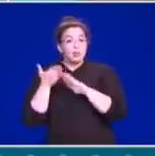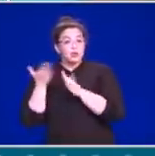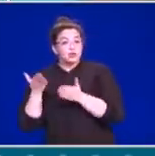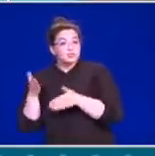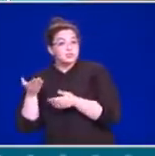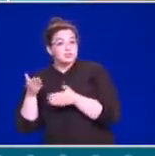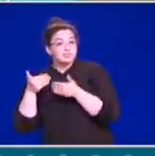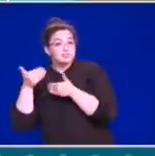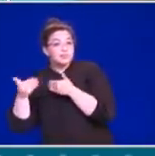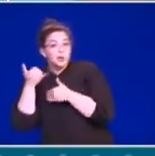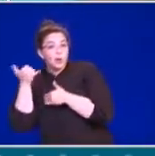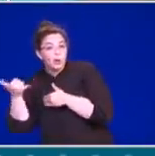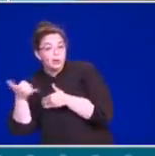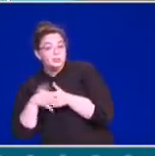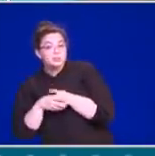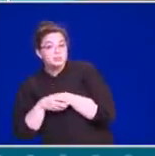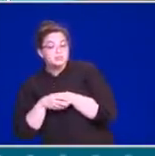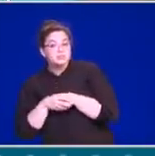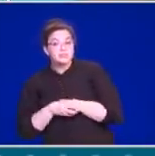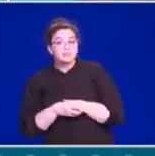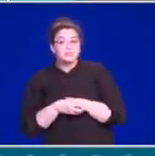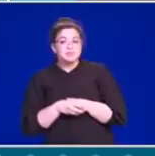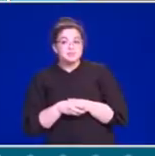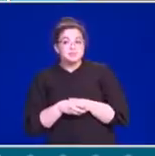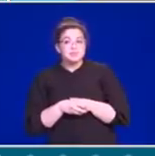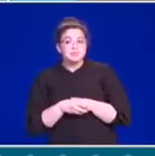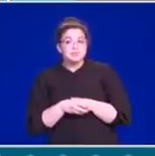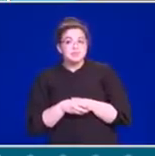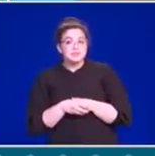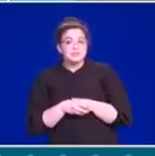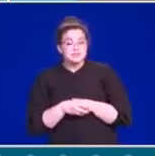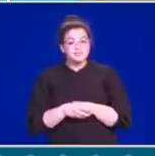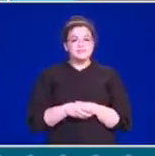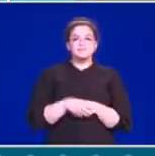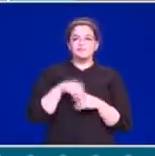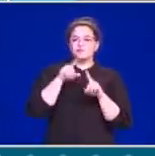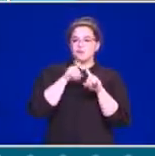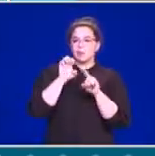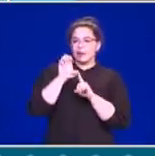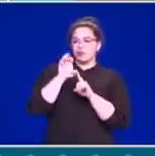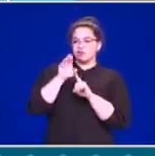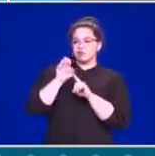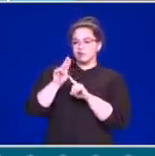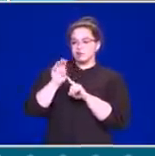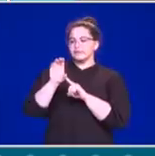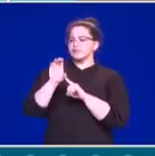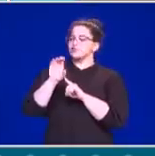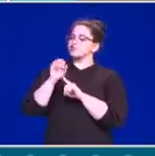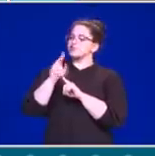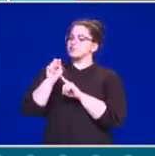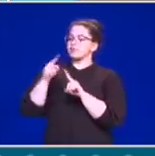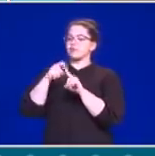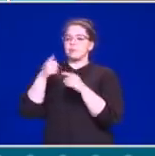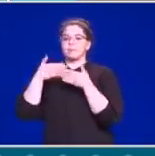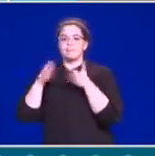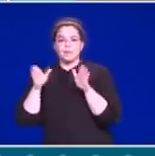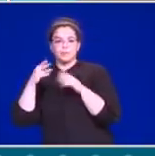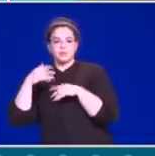do we have our next caller? Next question. And the next question is coming from Eric Schmid, St. Louis Public Radio. Your line is